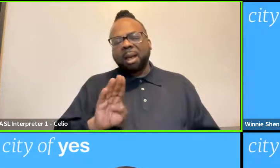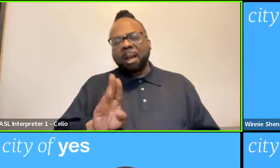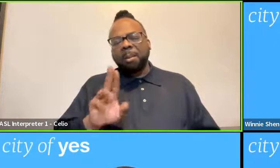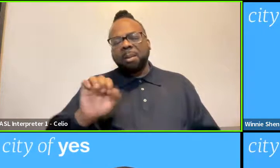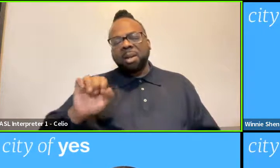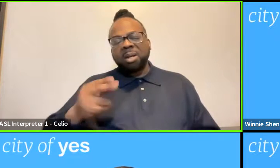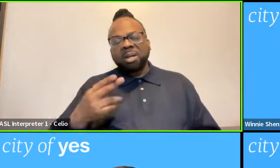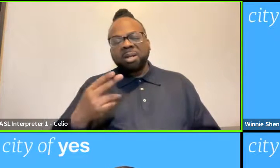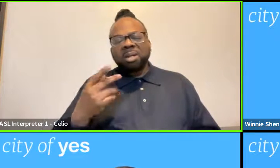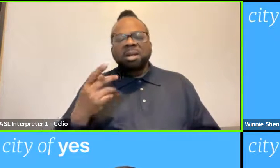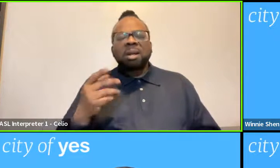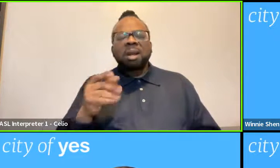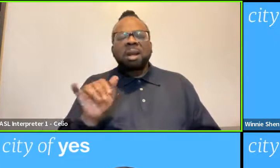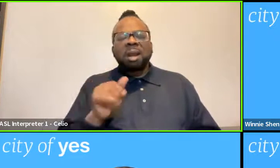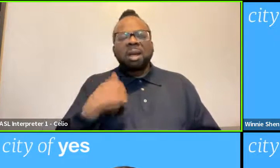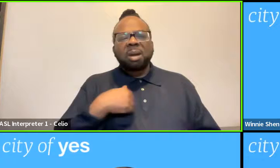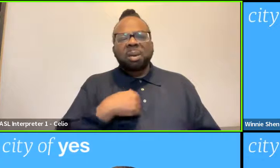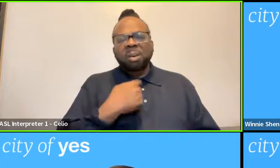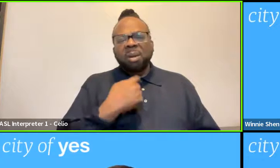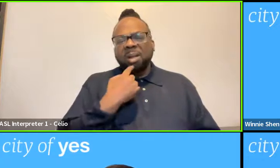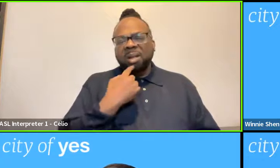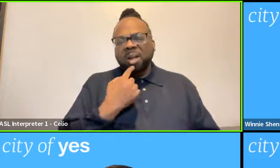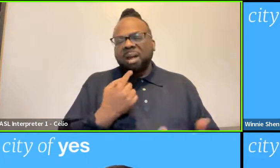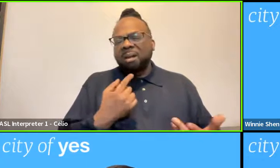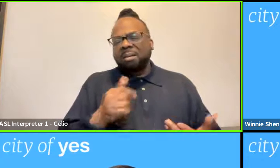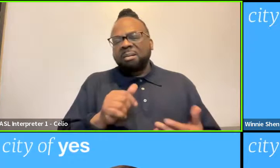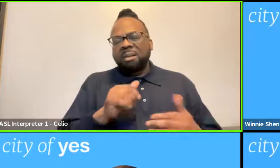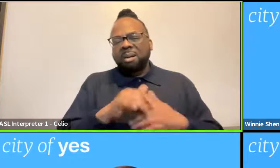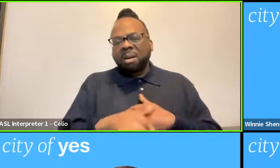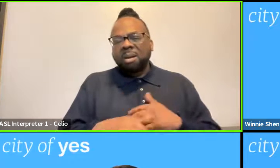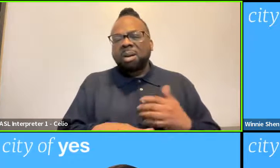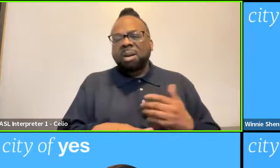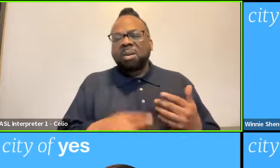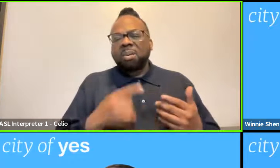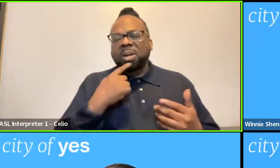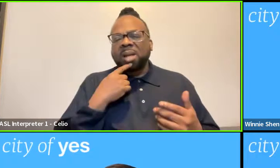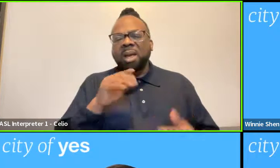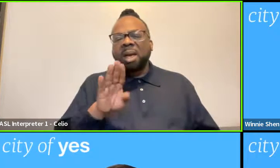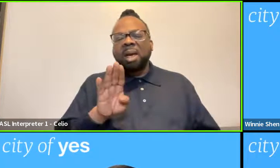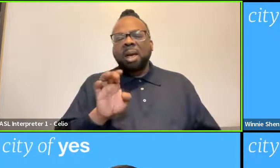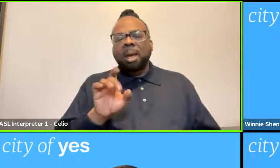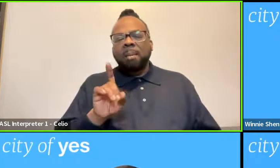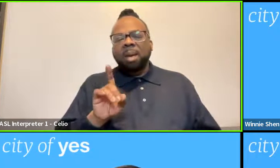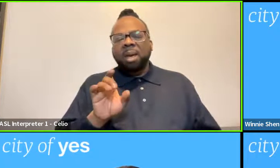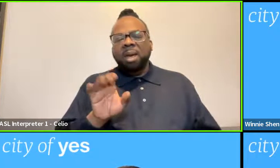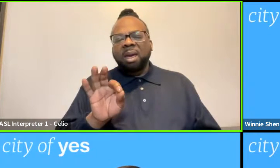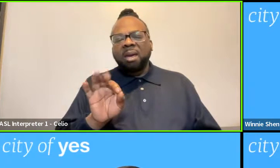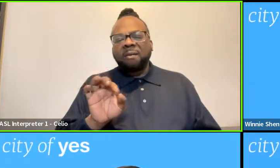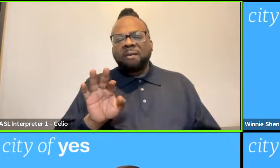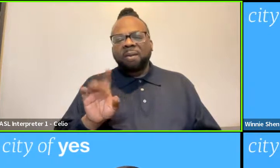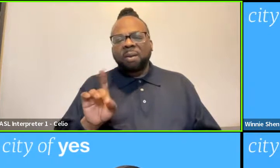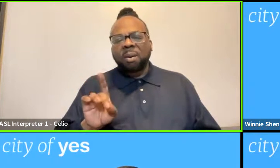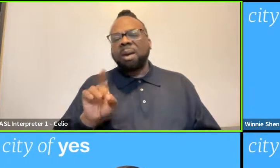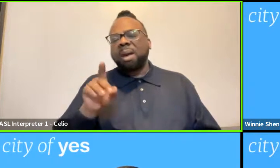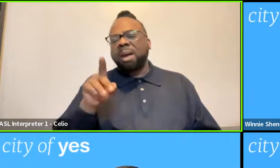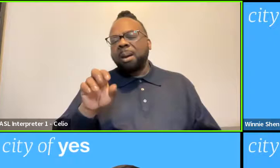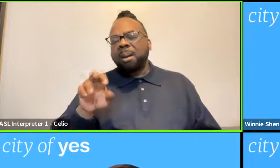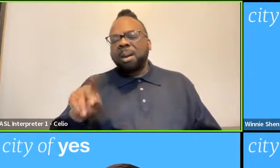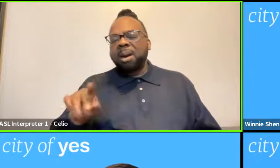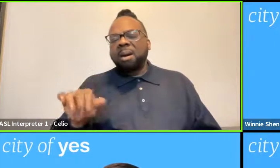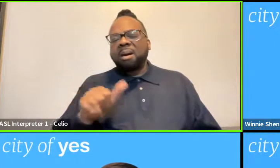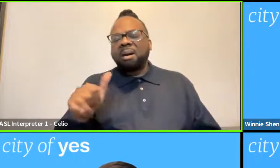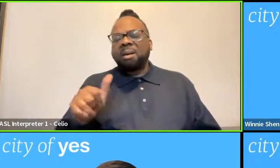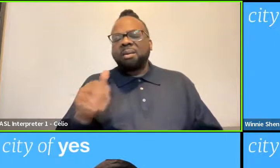mentioned earlier, Community District 9, PLG. We mentioned Bedford Park, other parts of the city that see a lot of development